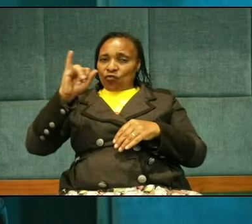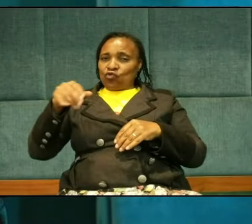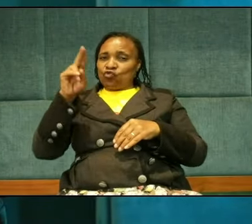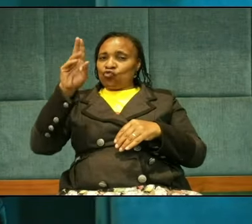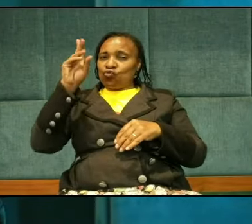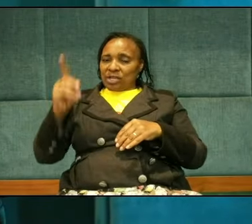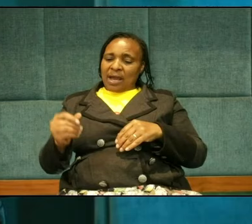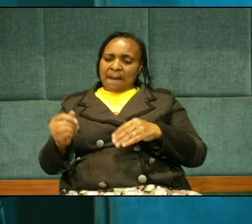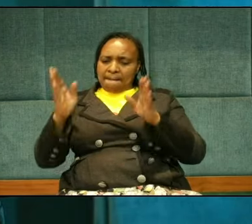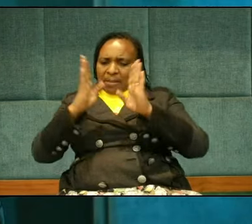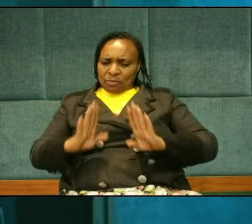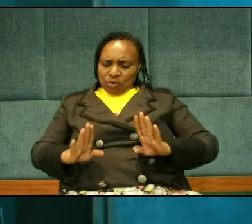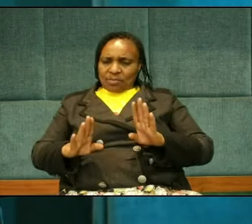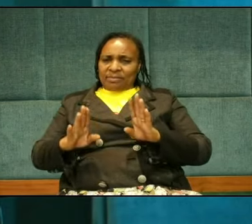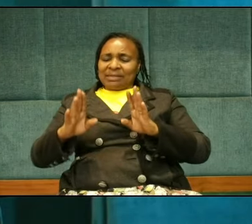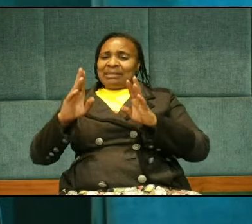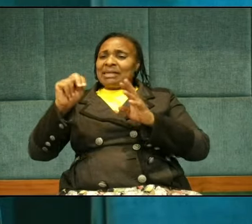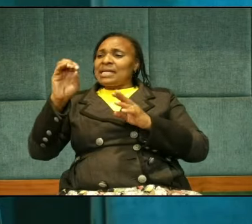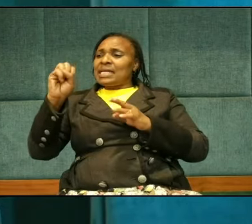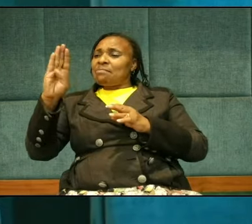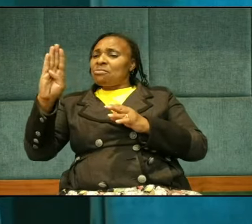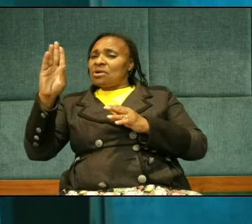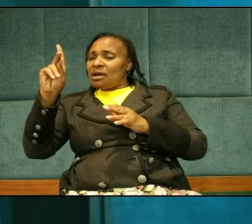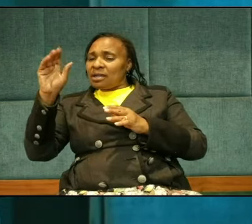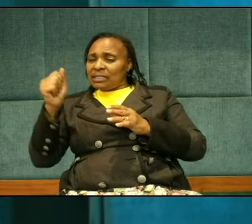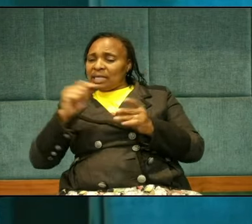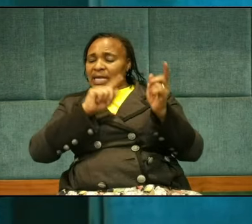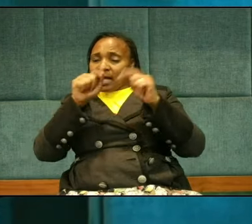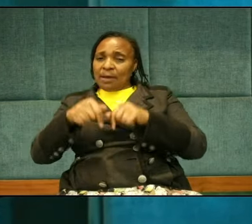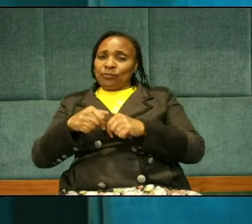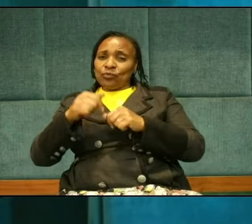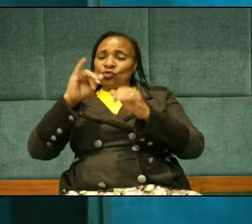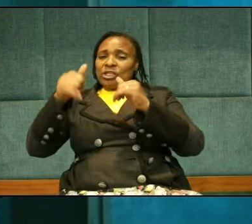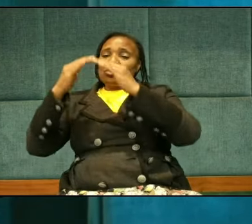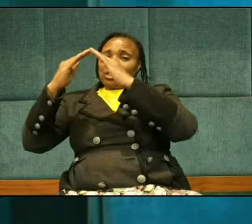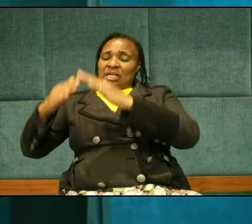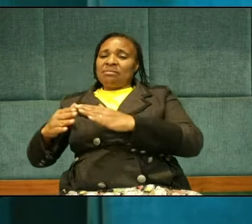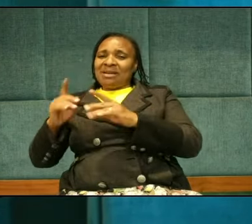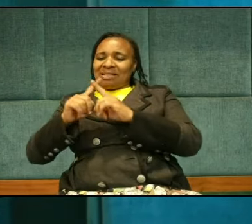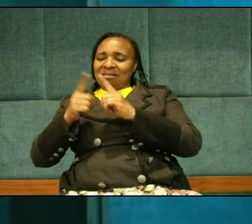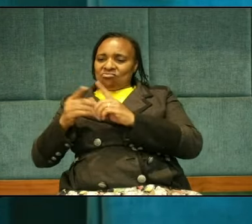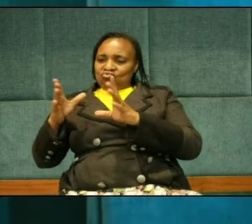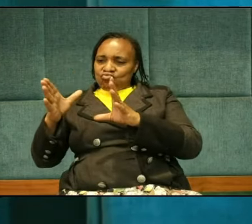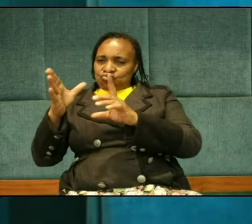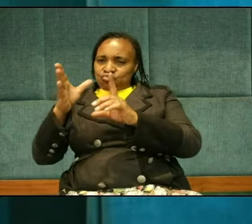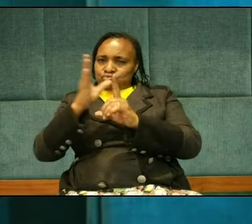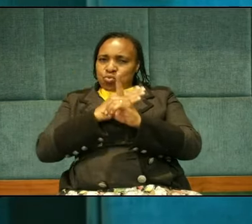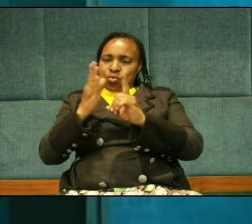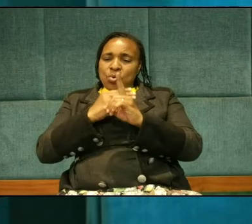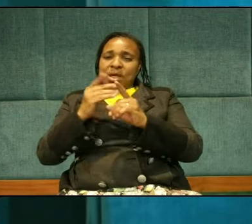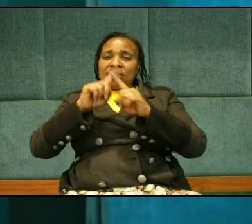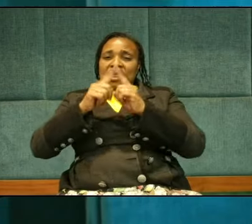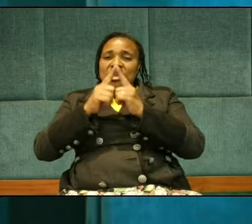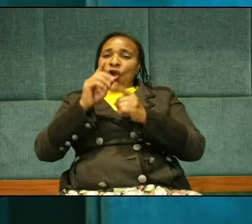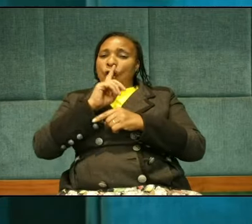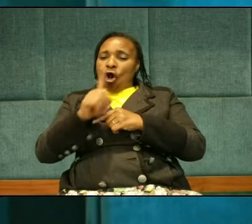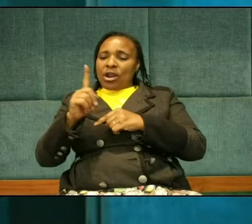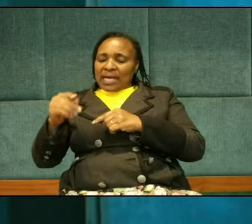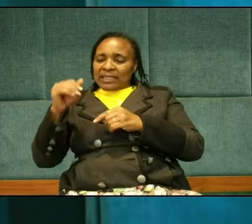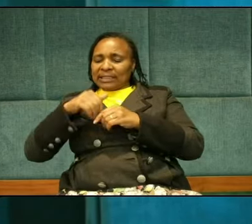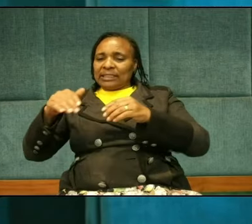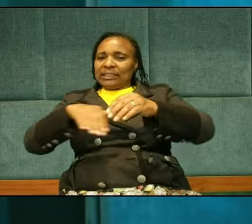Nebuchadnezzar, king of Babylon, came to Jerusalem and besieged it. The king ordered Ashpenaz, the chief of his